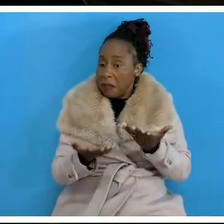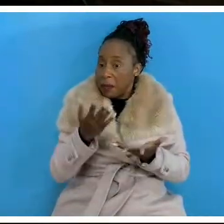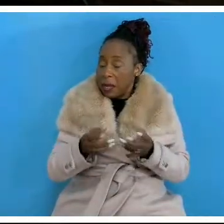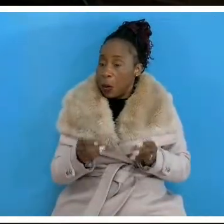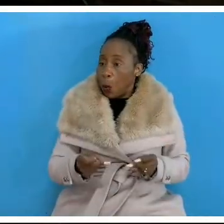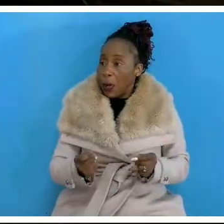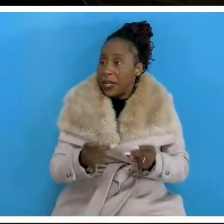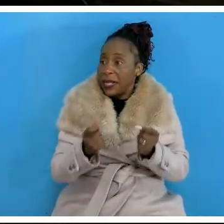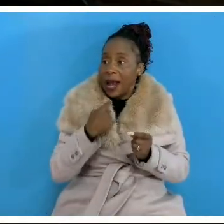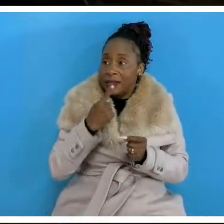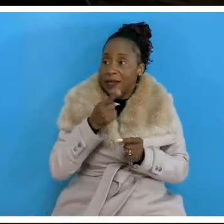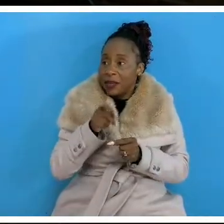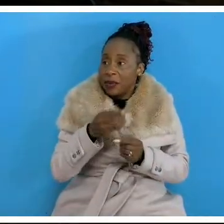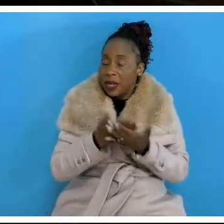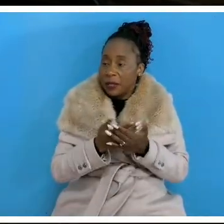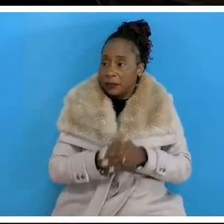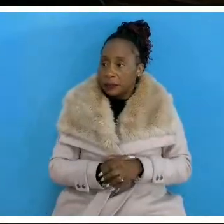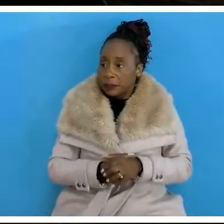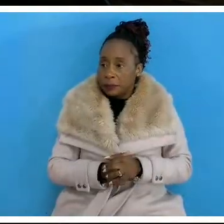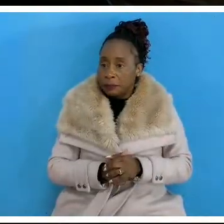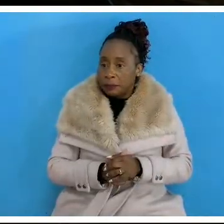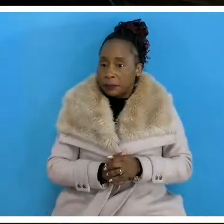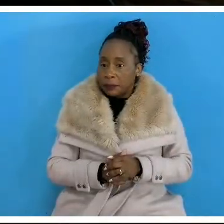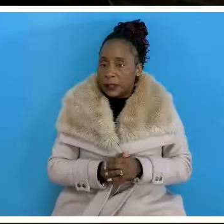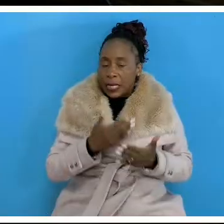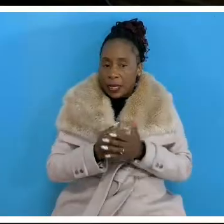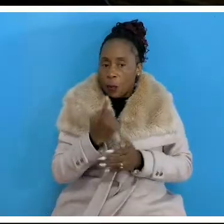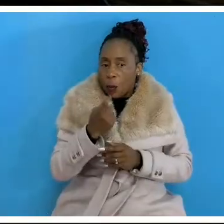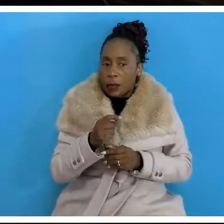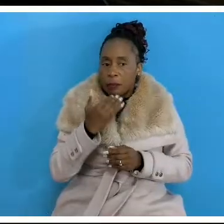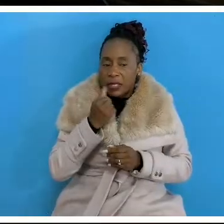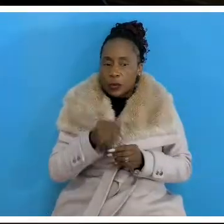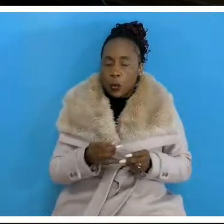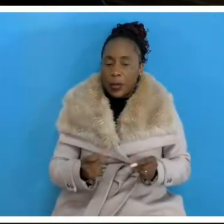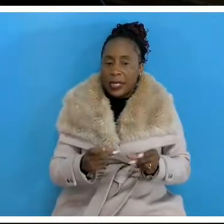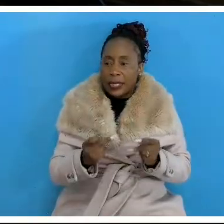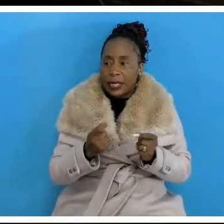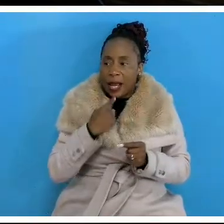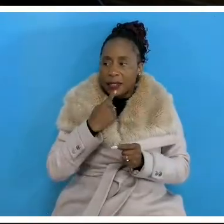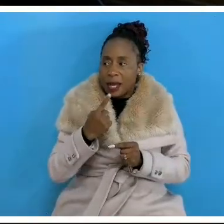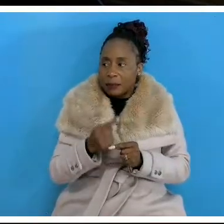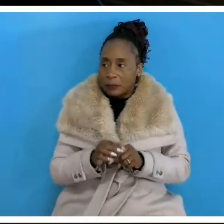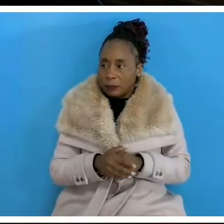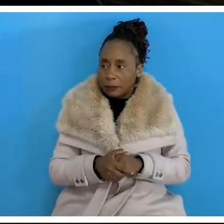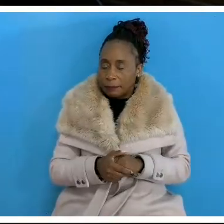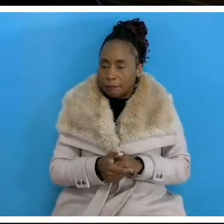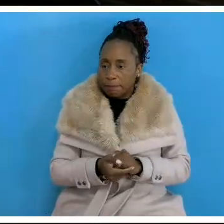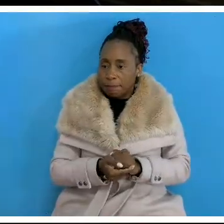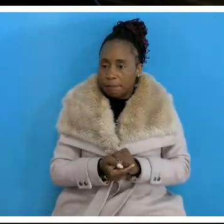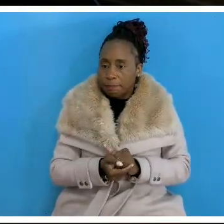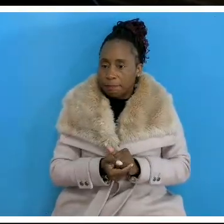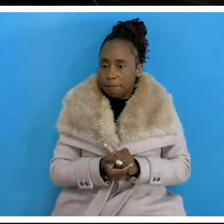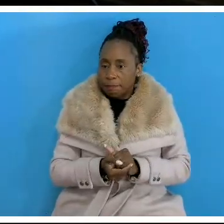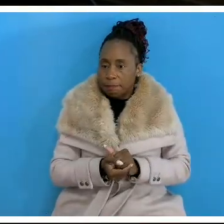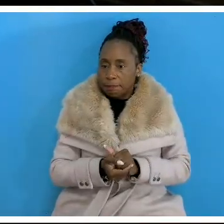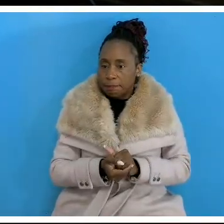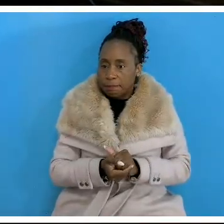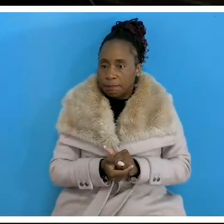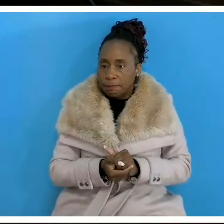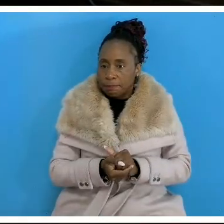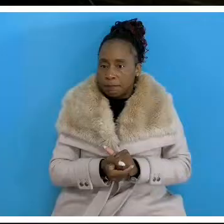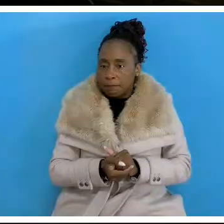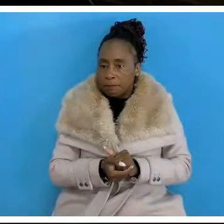you. Okay. Can somebody just quickly take the mic and just answer on the